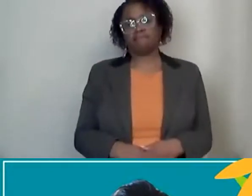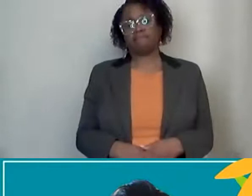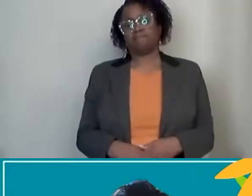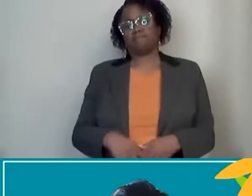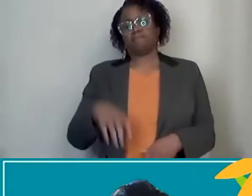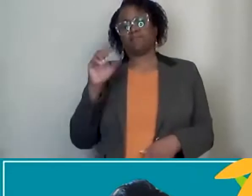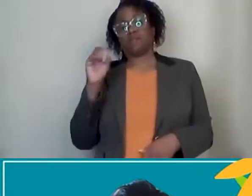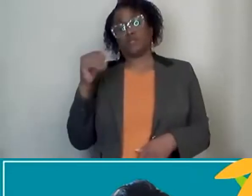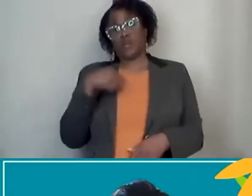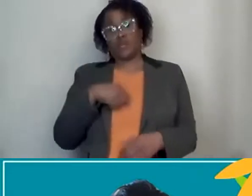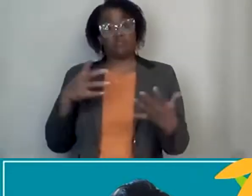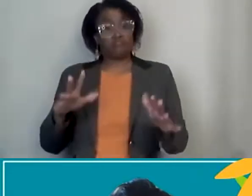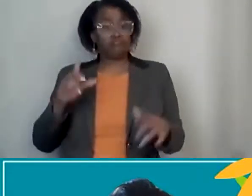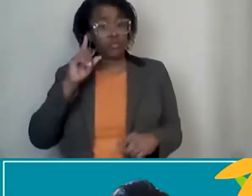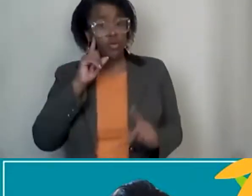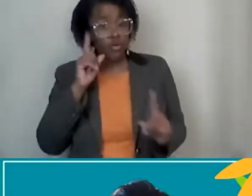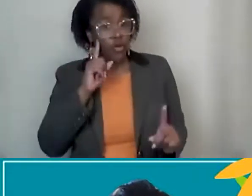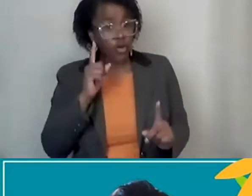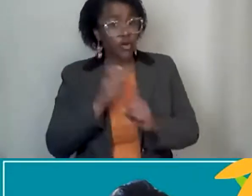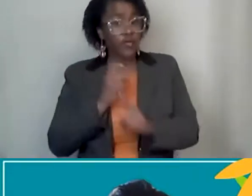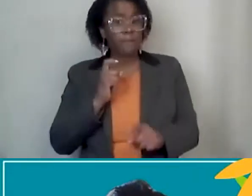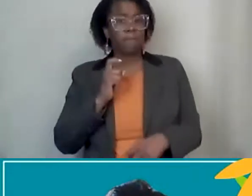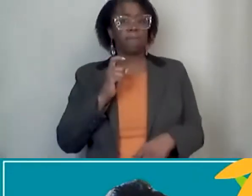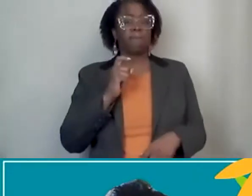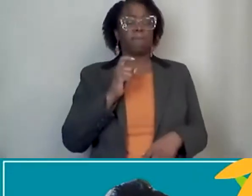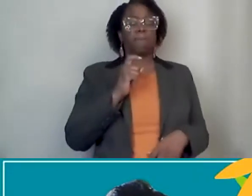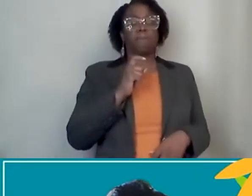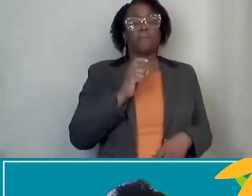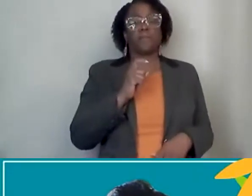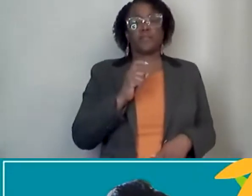So we have heard from